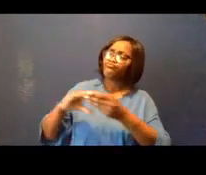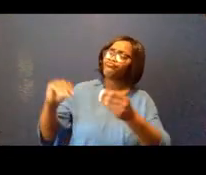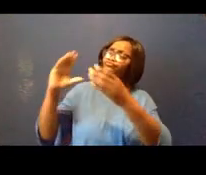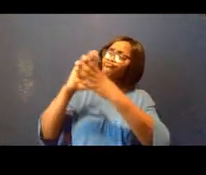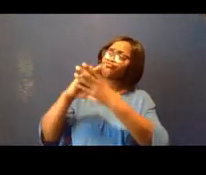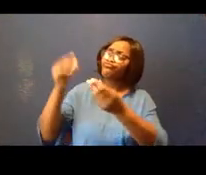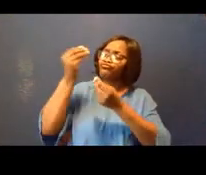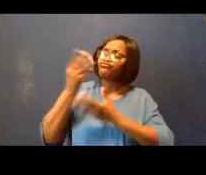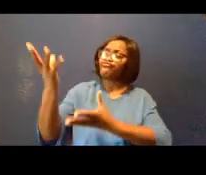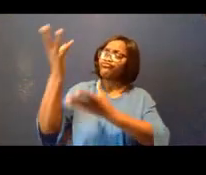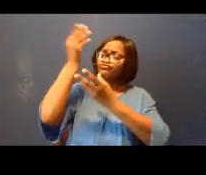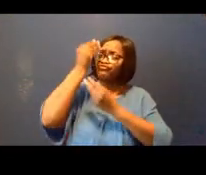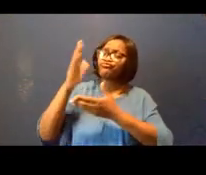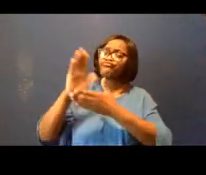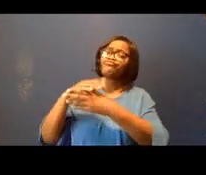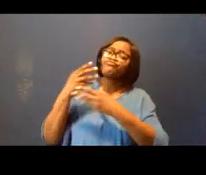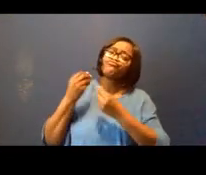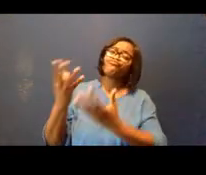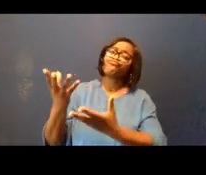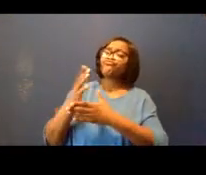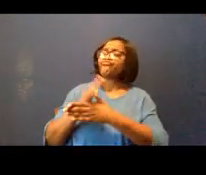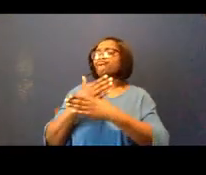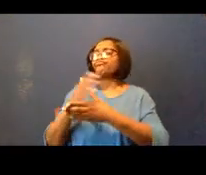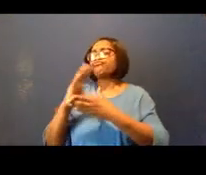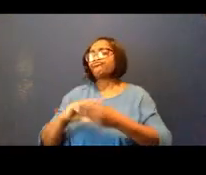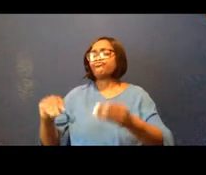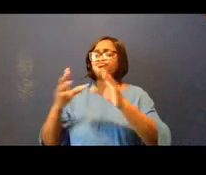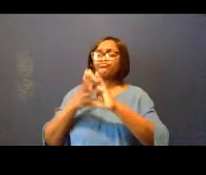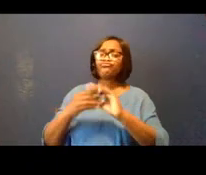change a